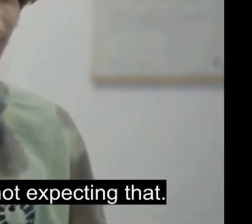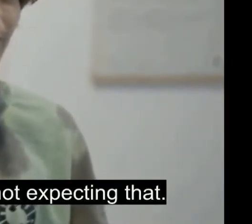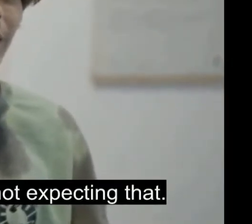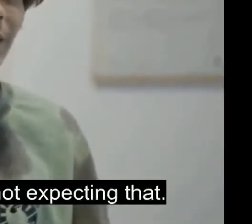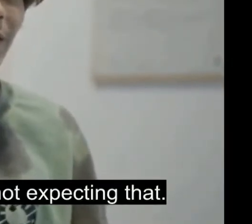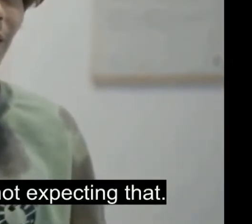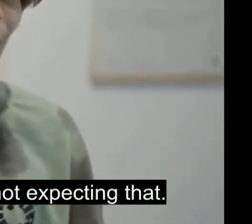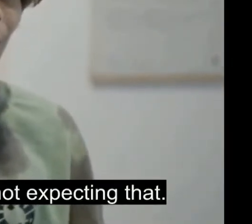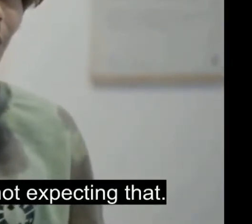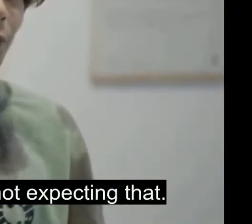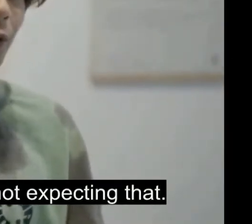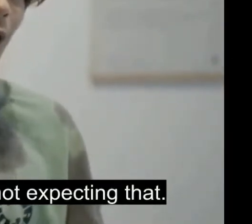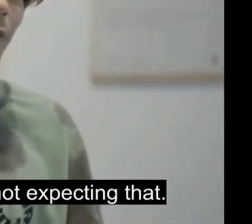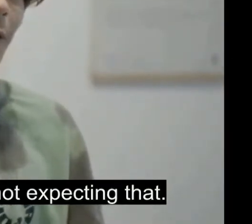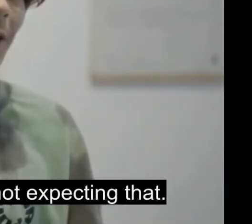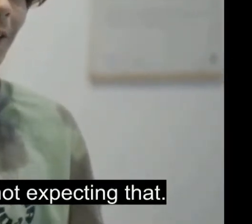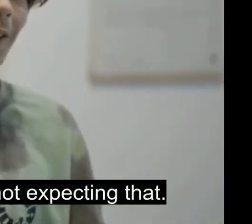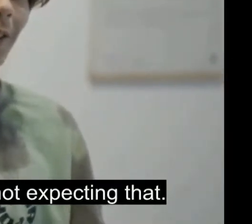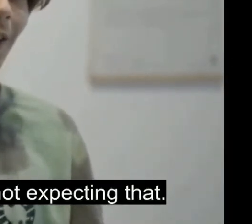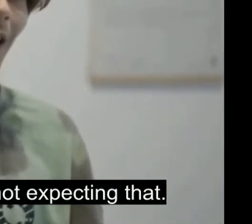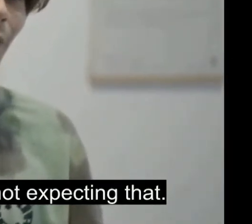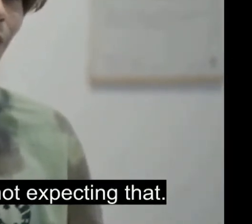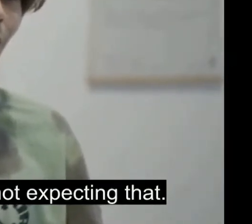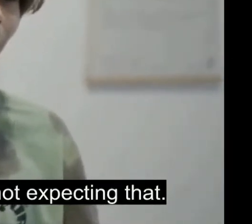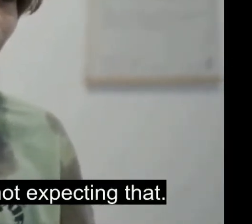it's 1 billion years old. I was not